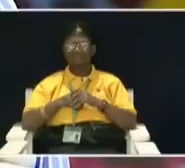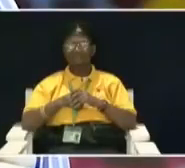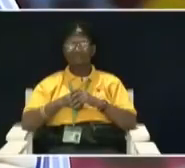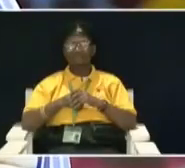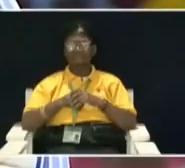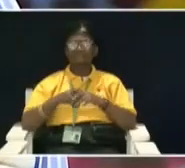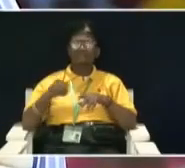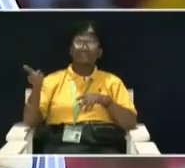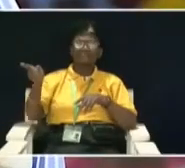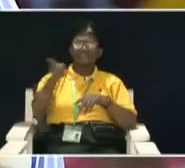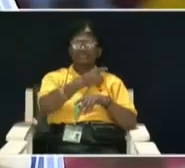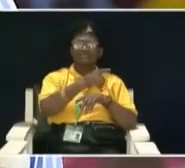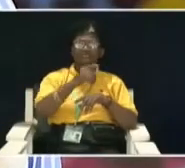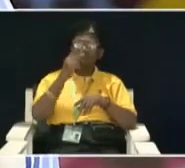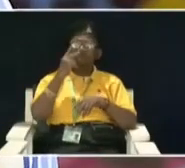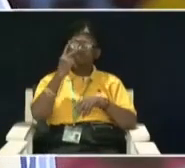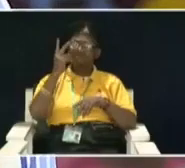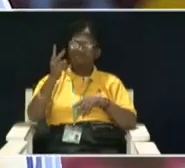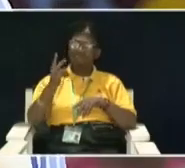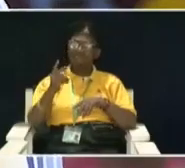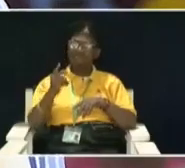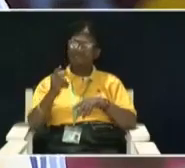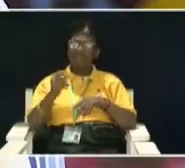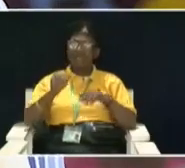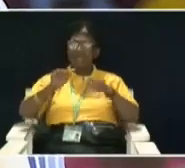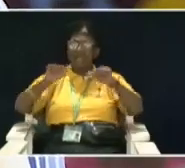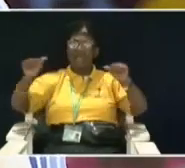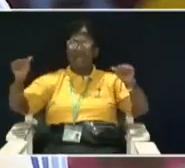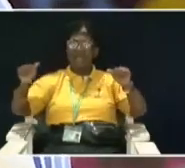You see, thank you, Father.